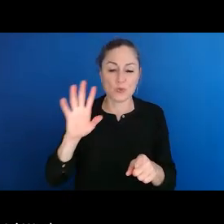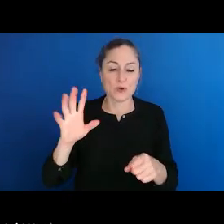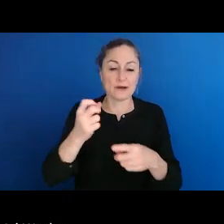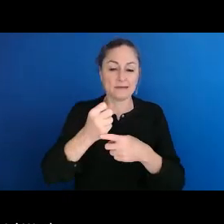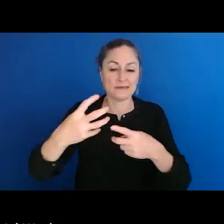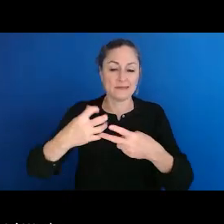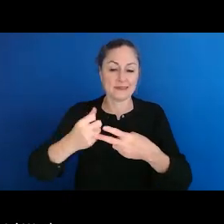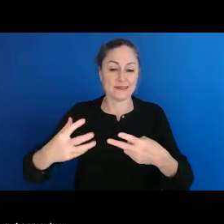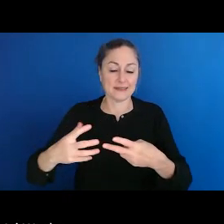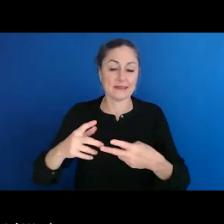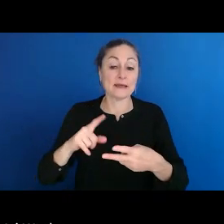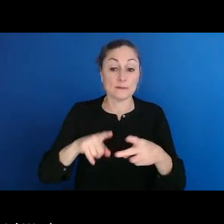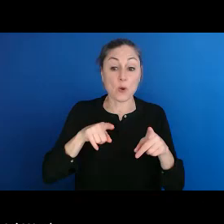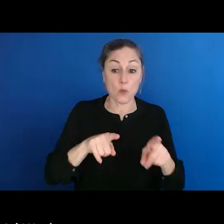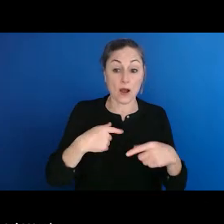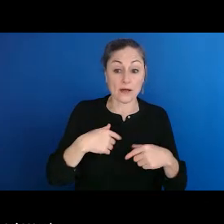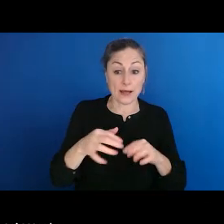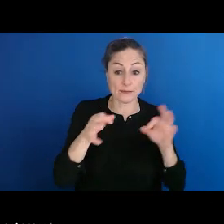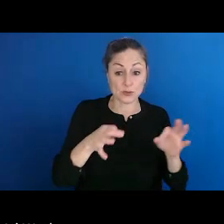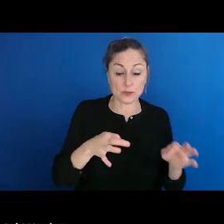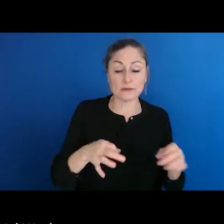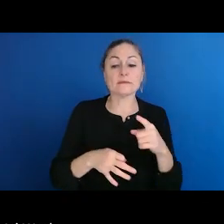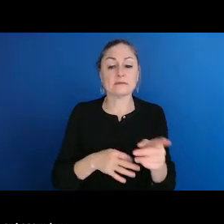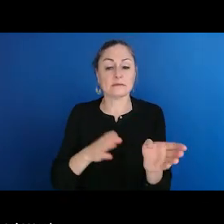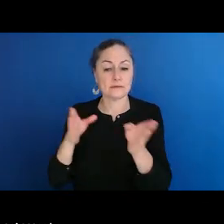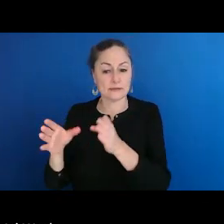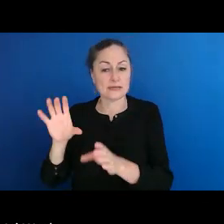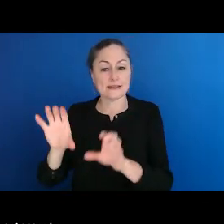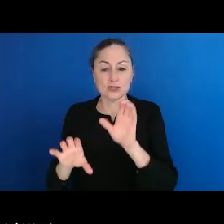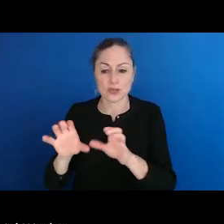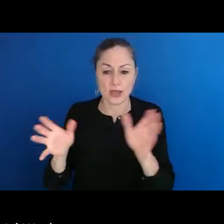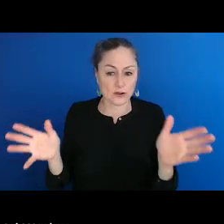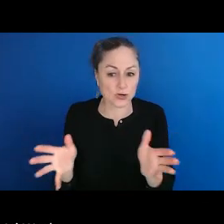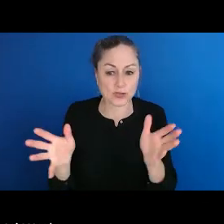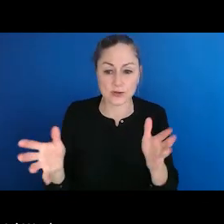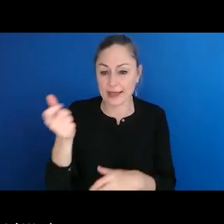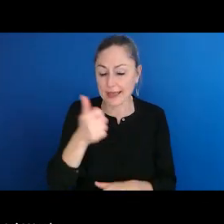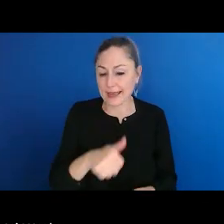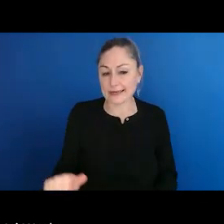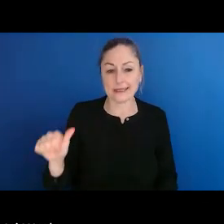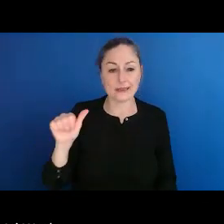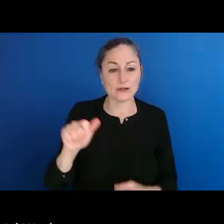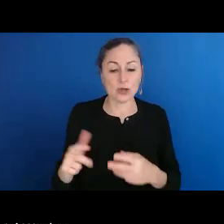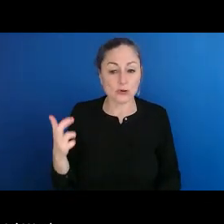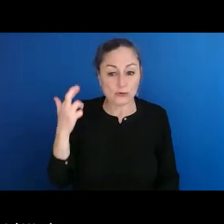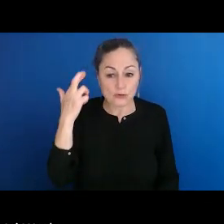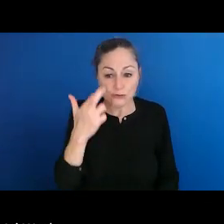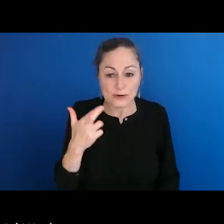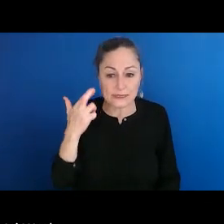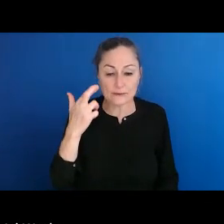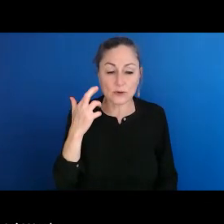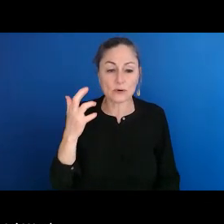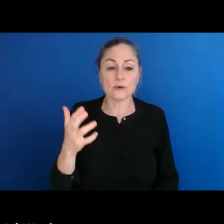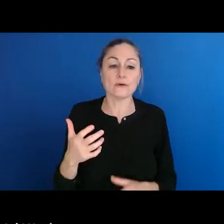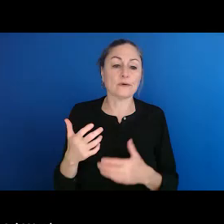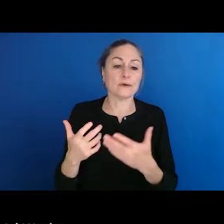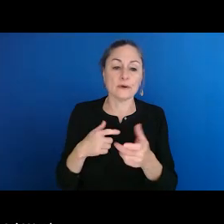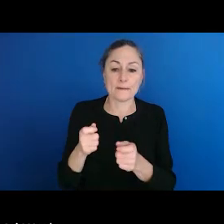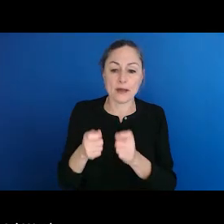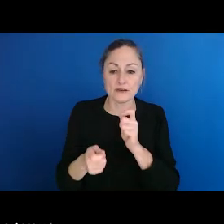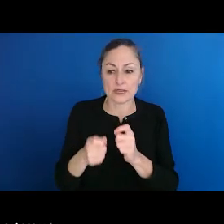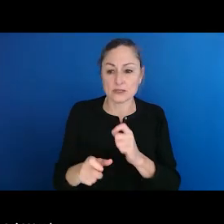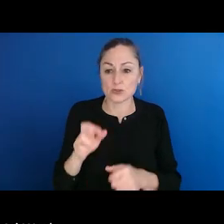love to encourage you to put in the chat any reasonable modifications or accommodations that you're familiar